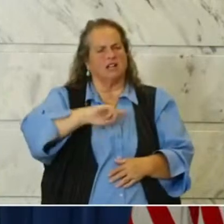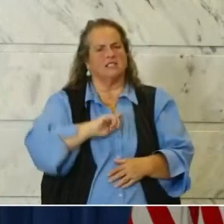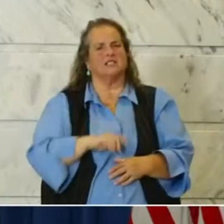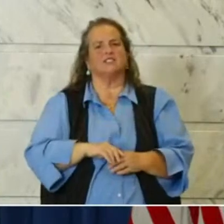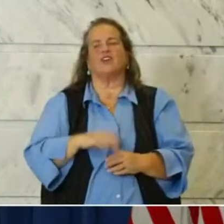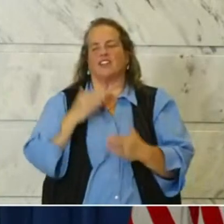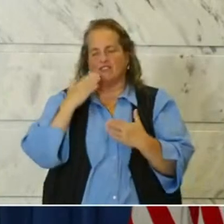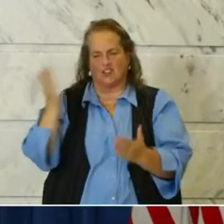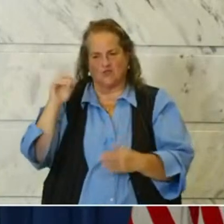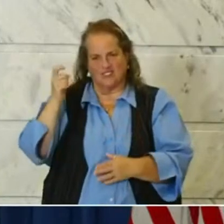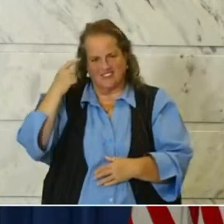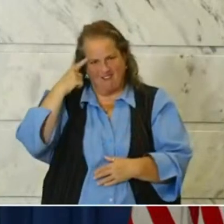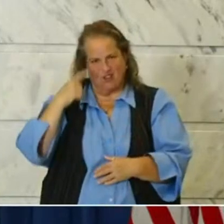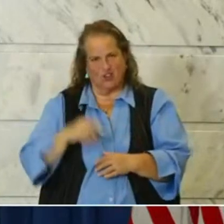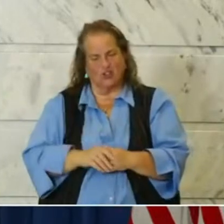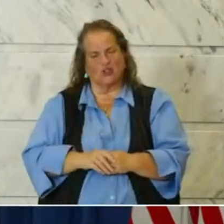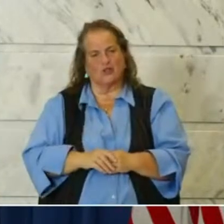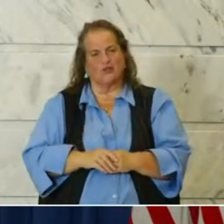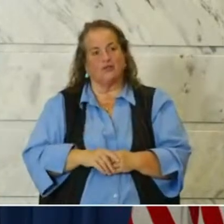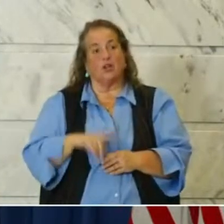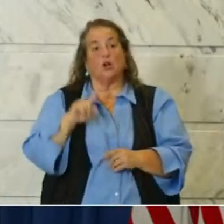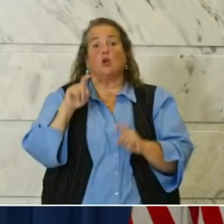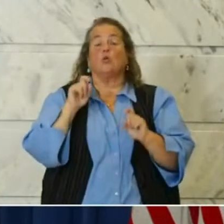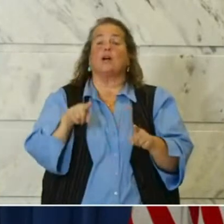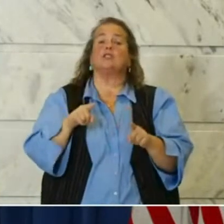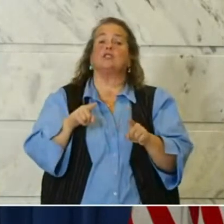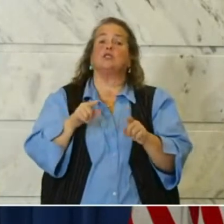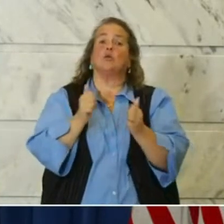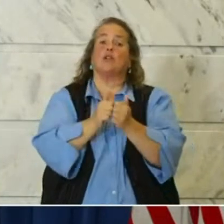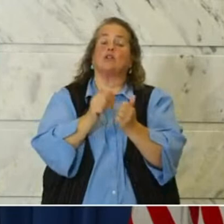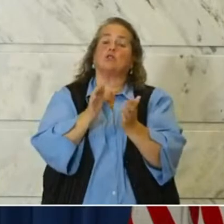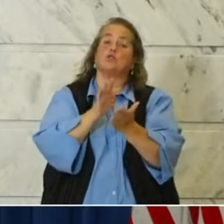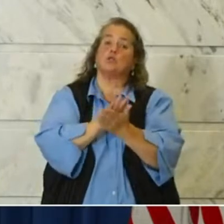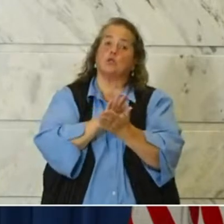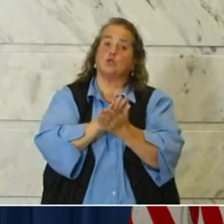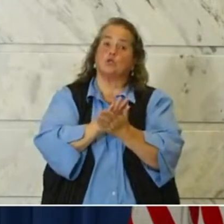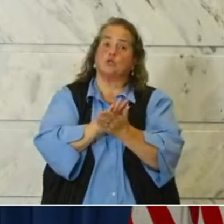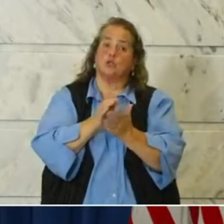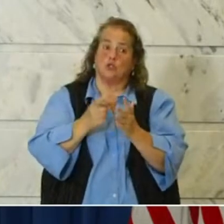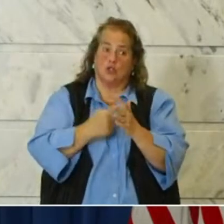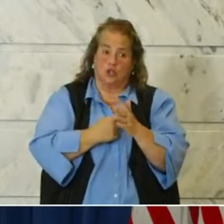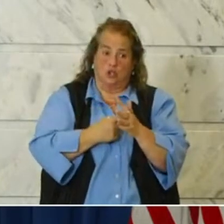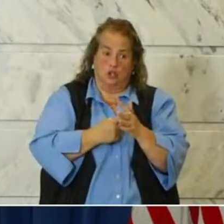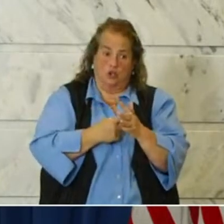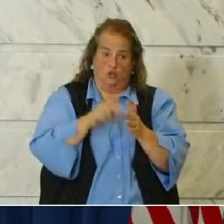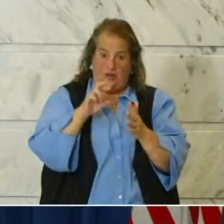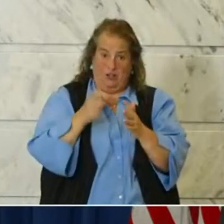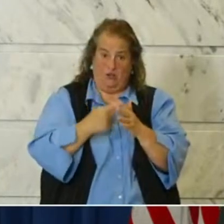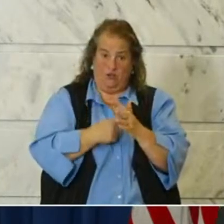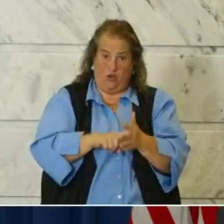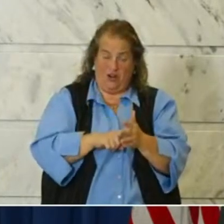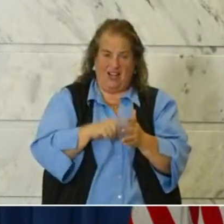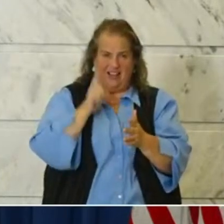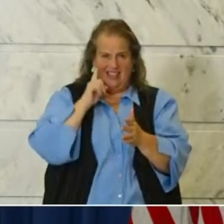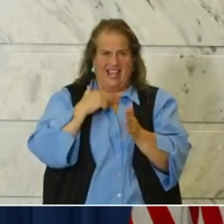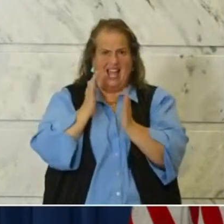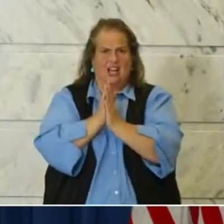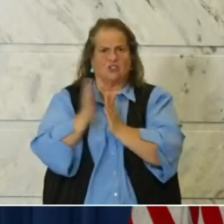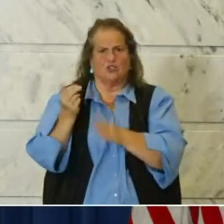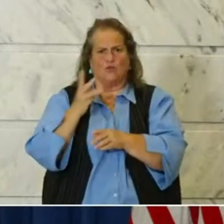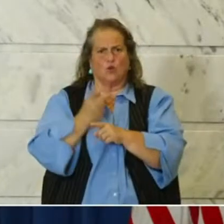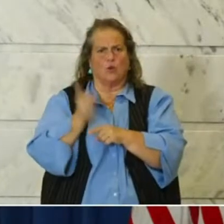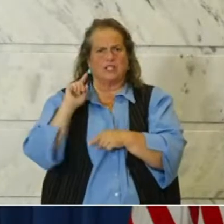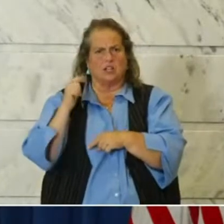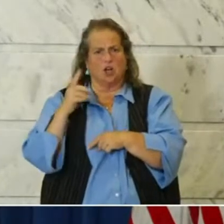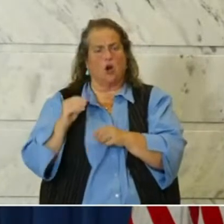in terms of schools restarting. This is a question I asked you really just a couple weeks ago. We're seeing more and more